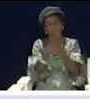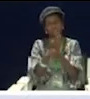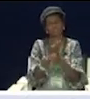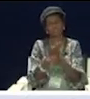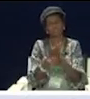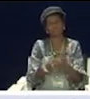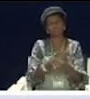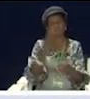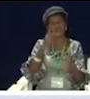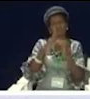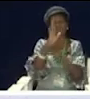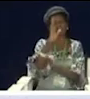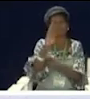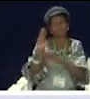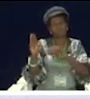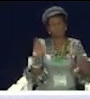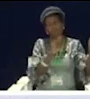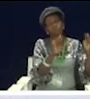and see God move.